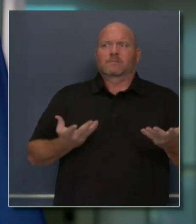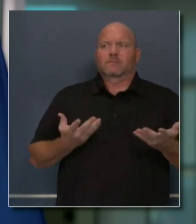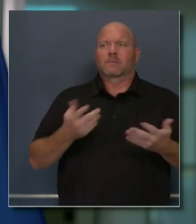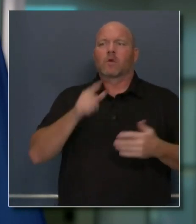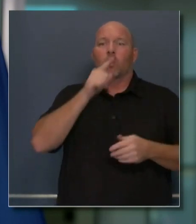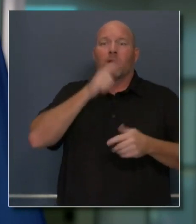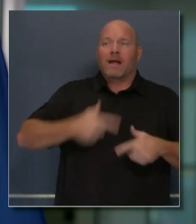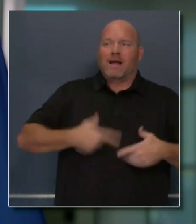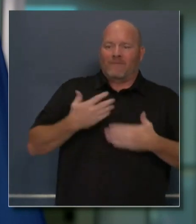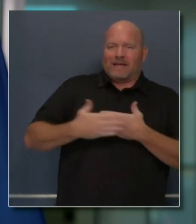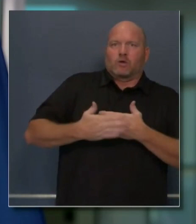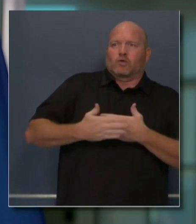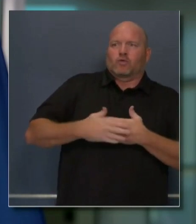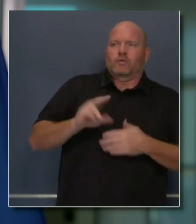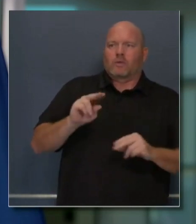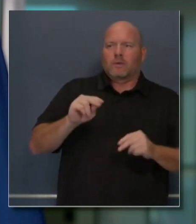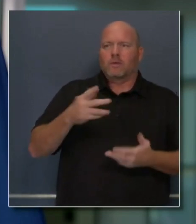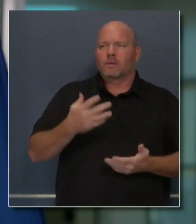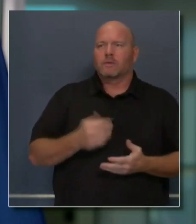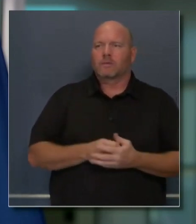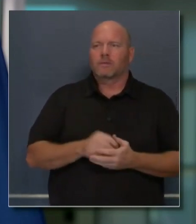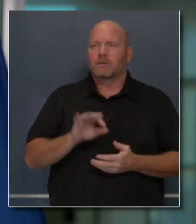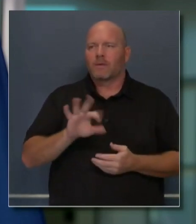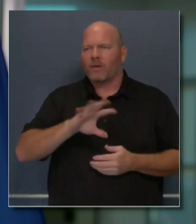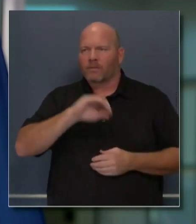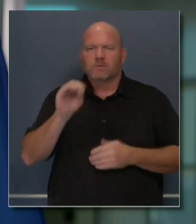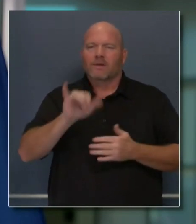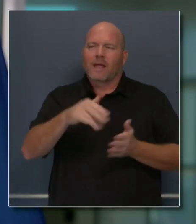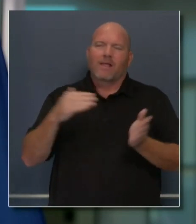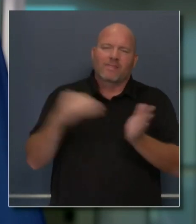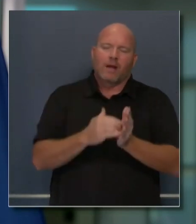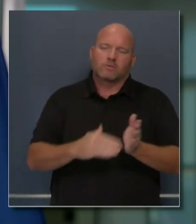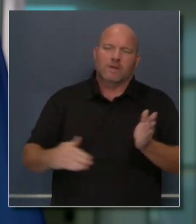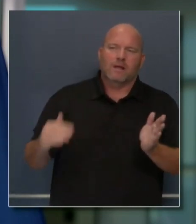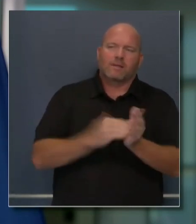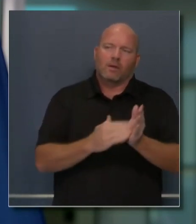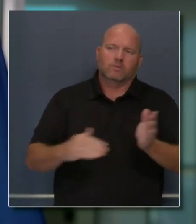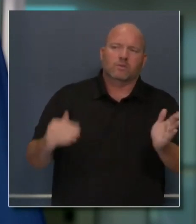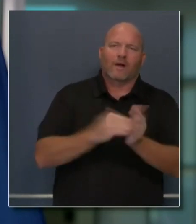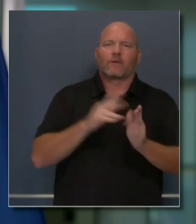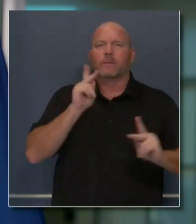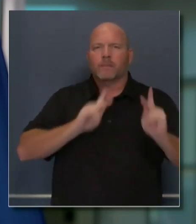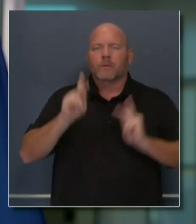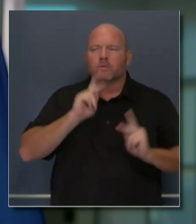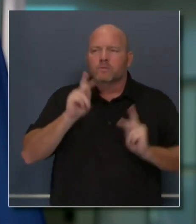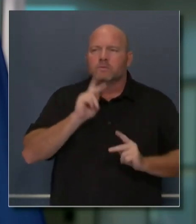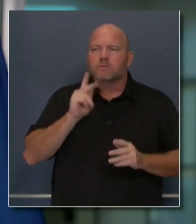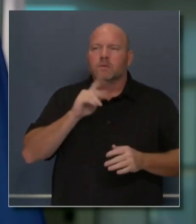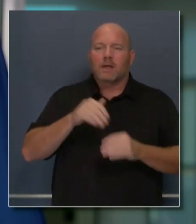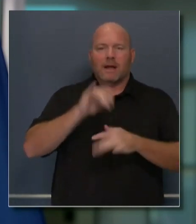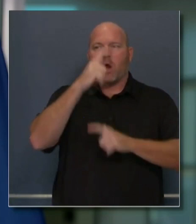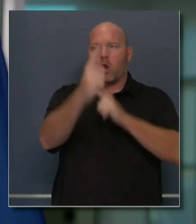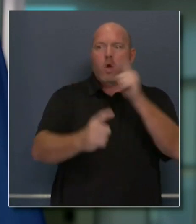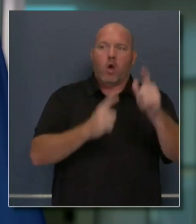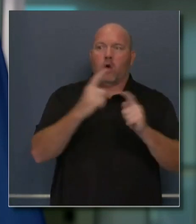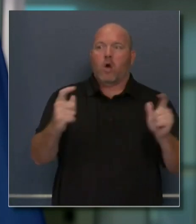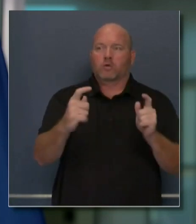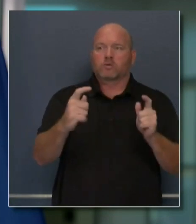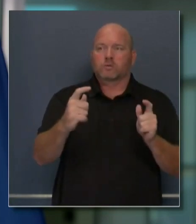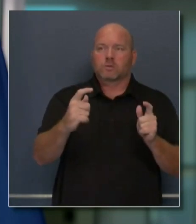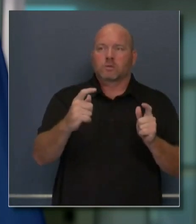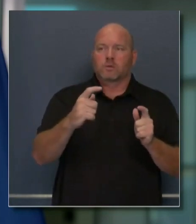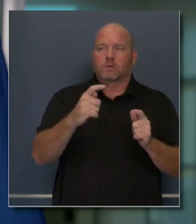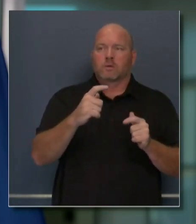You can say 5% at a theme park. That's thousands and thousands of people. A large theme park, if you say that it's something on a